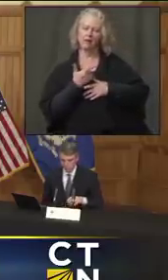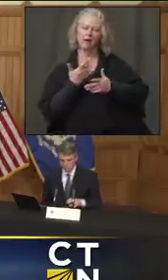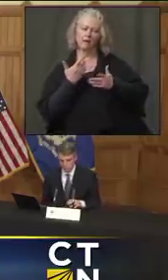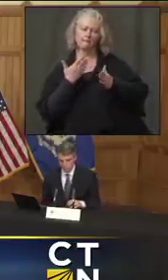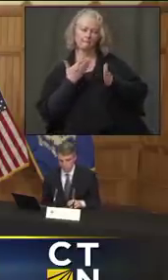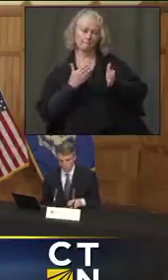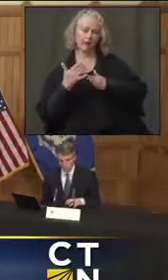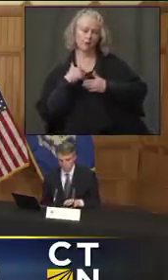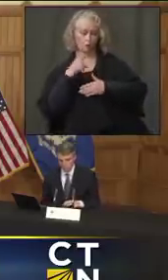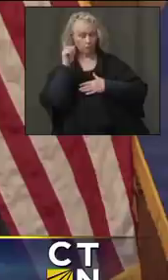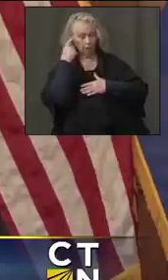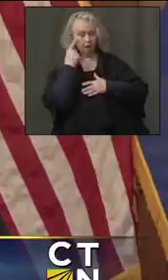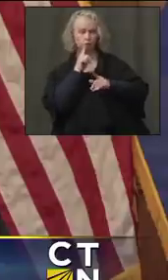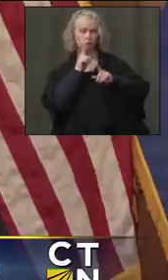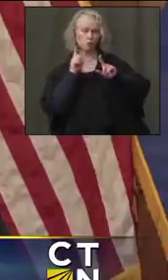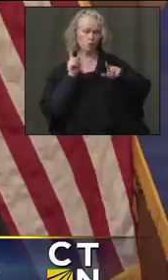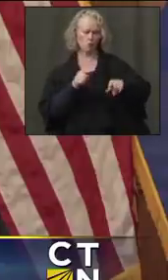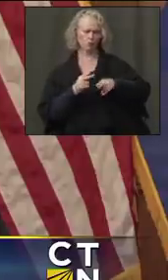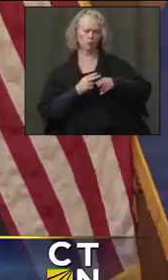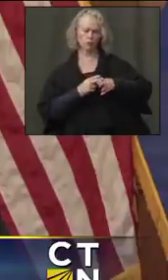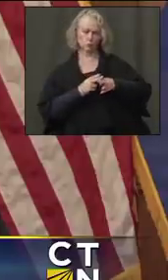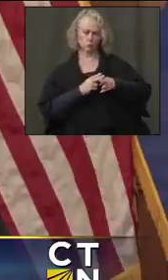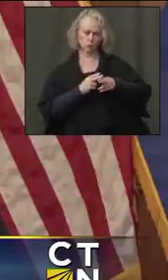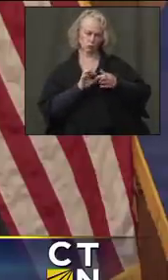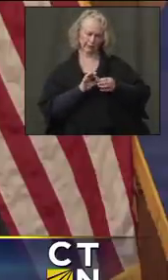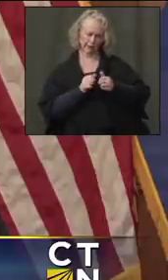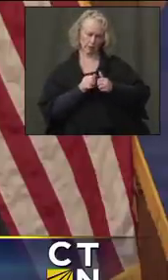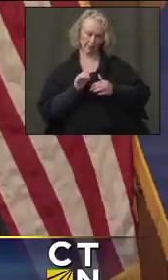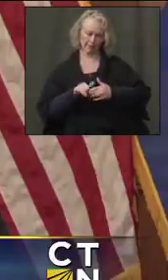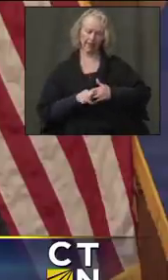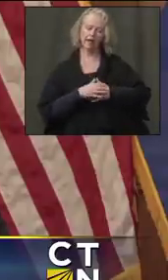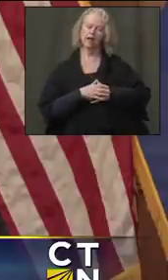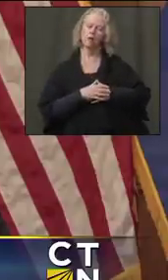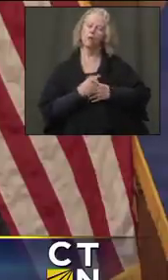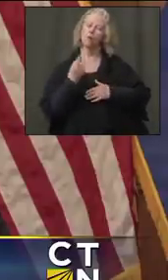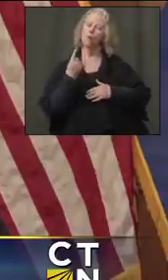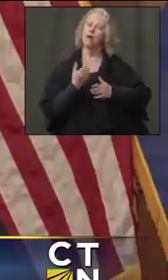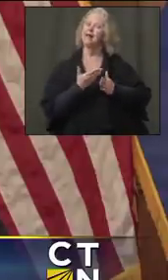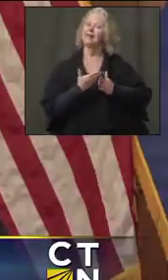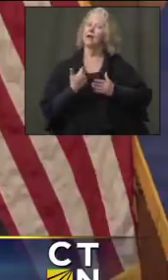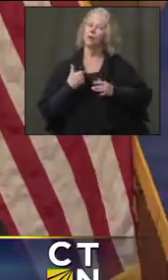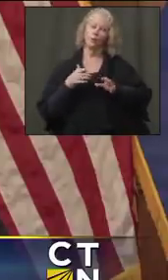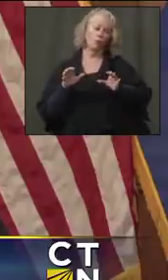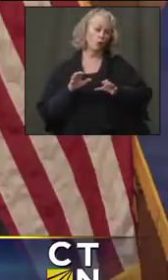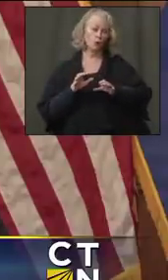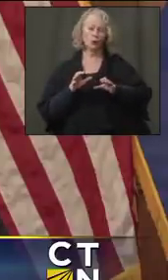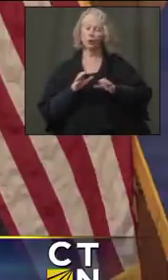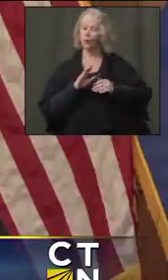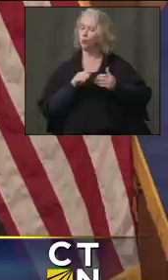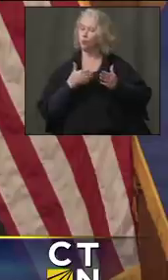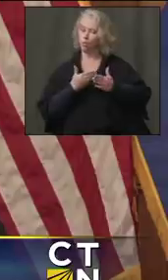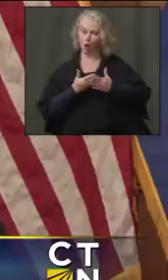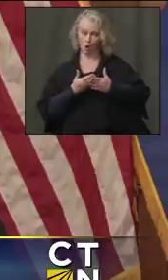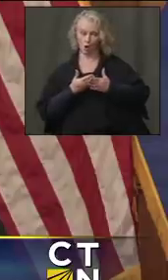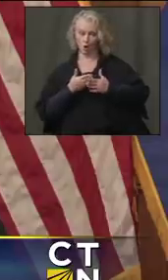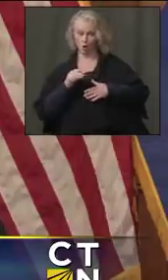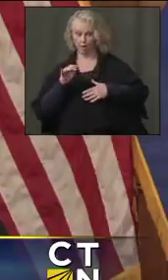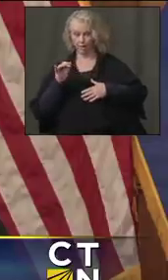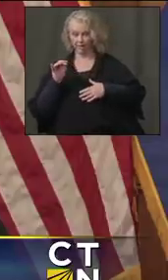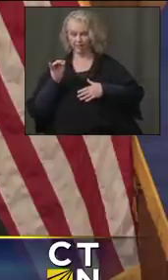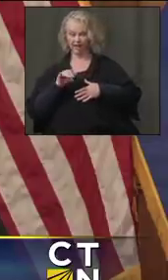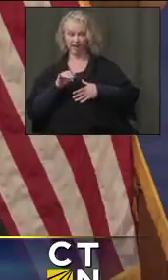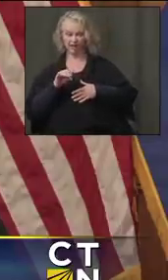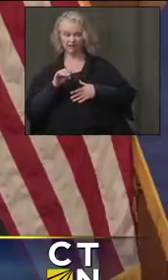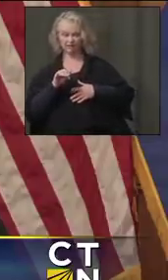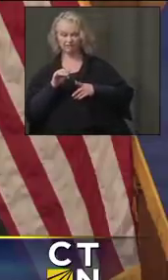executive order in short time on this matter. One of the things that we have been doing on all of our executive orders that have